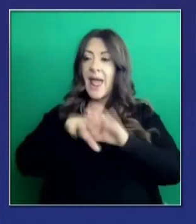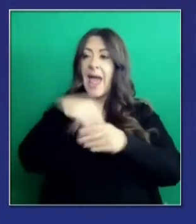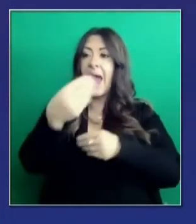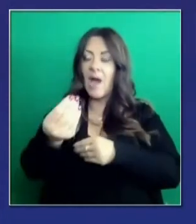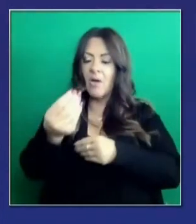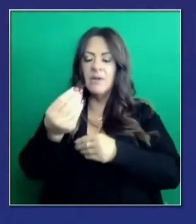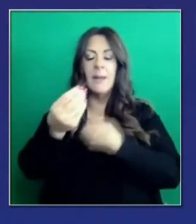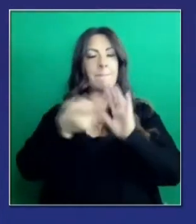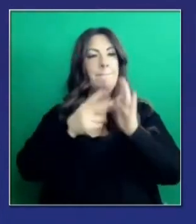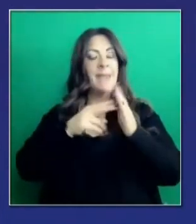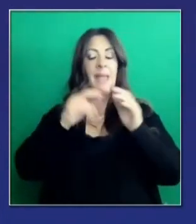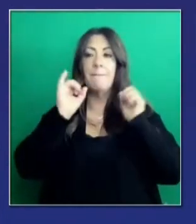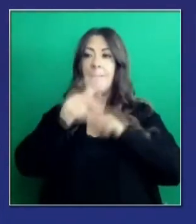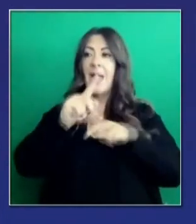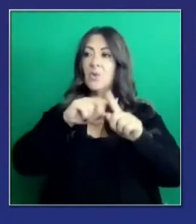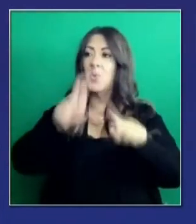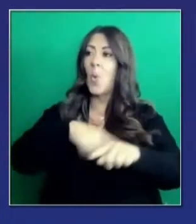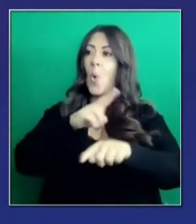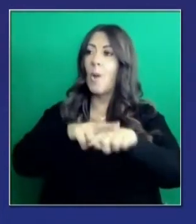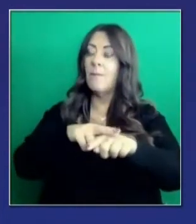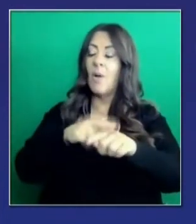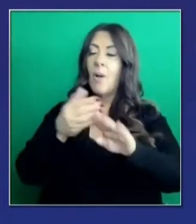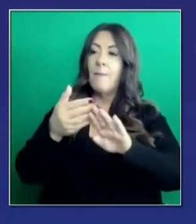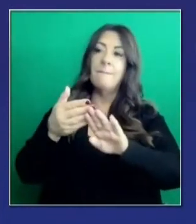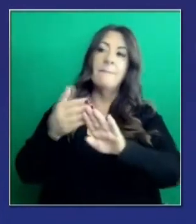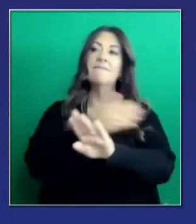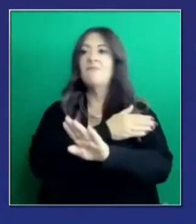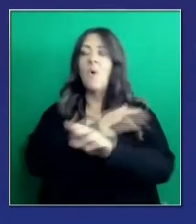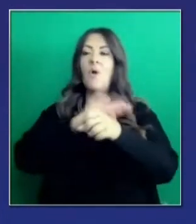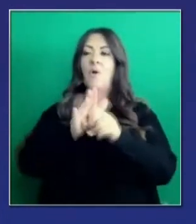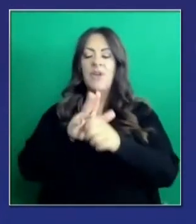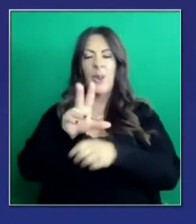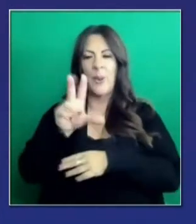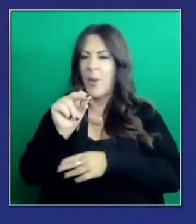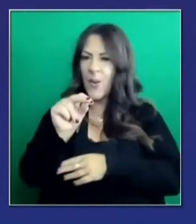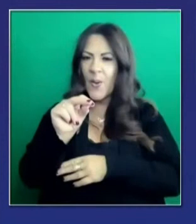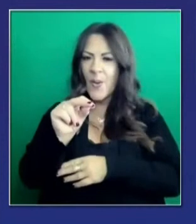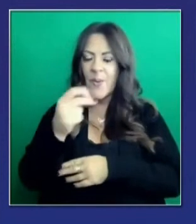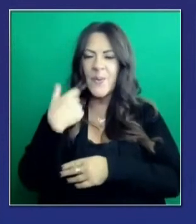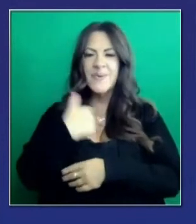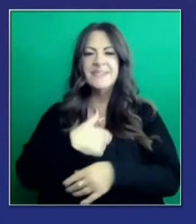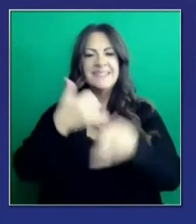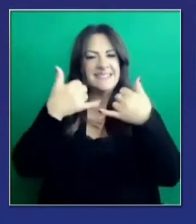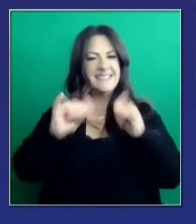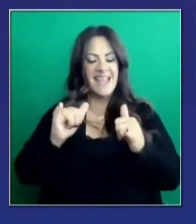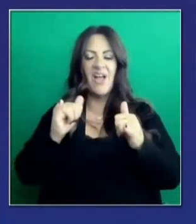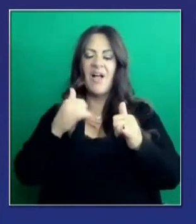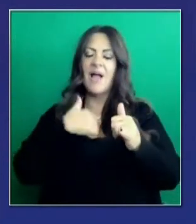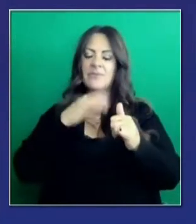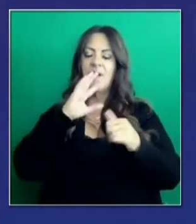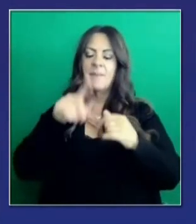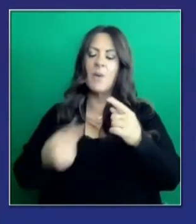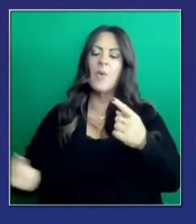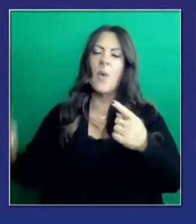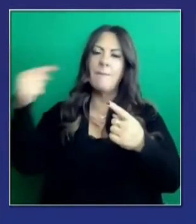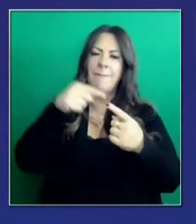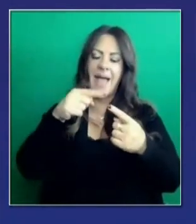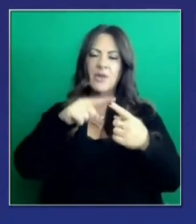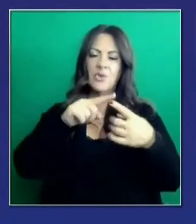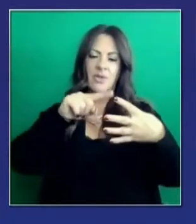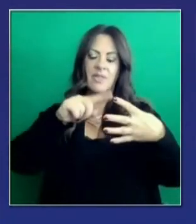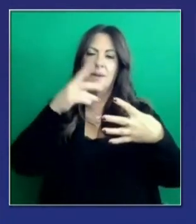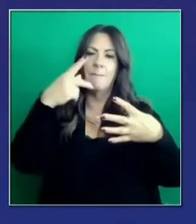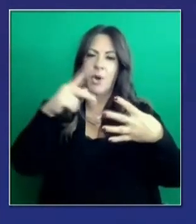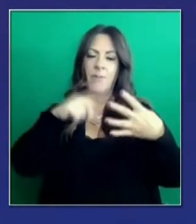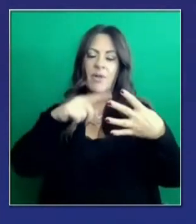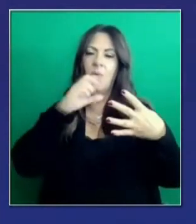a year plus ago. We still are now in these tiers that we believe have served us well as it